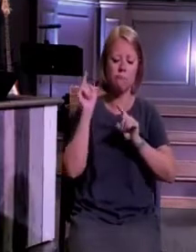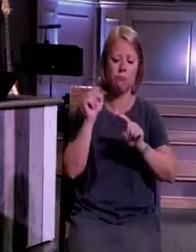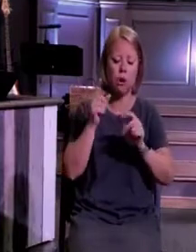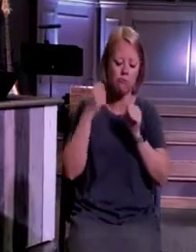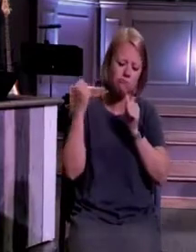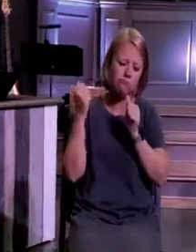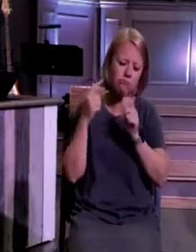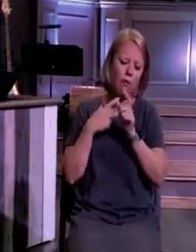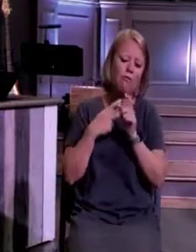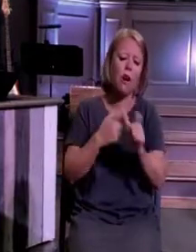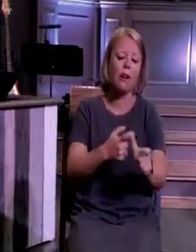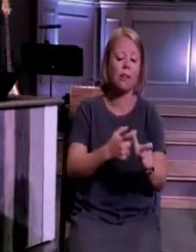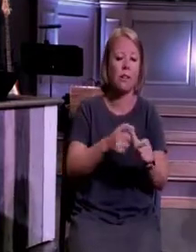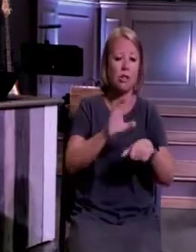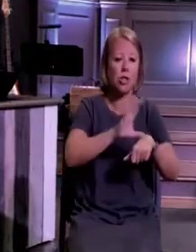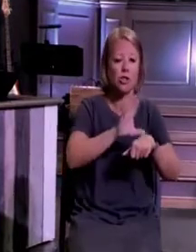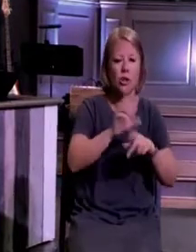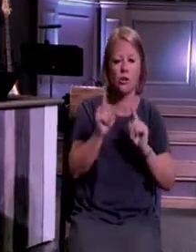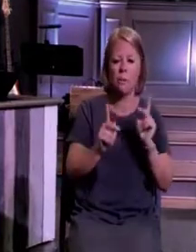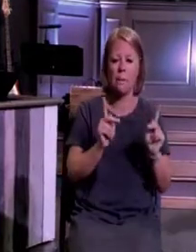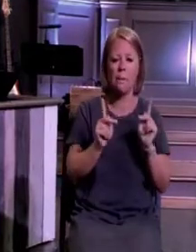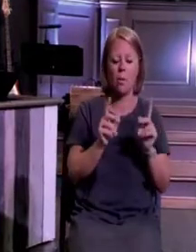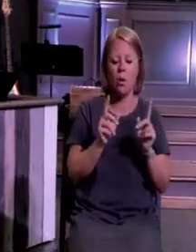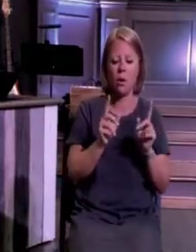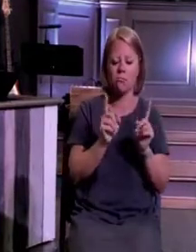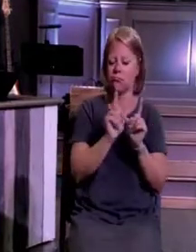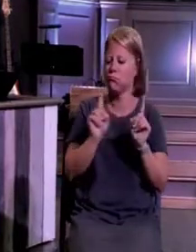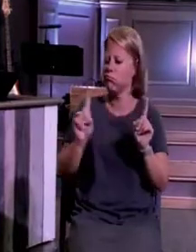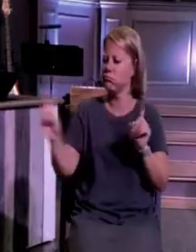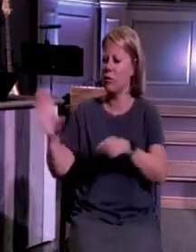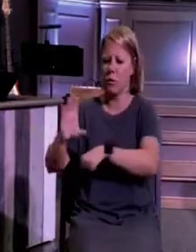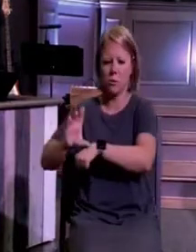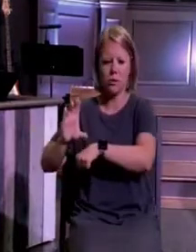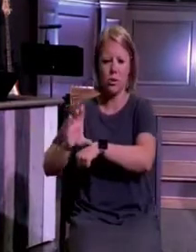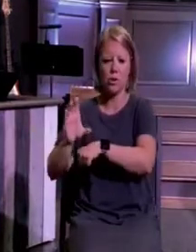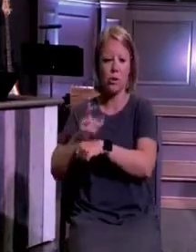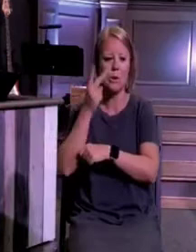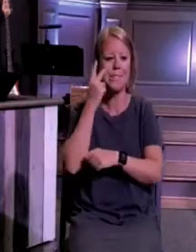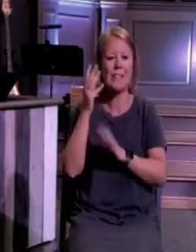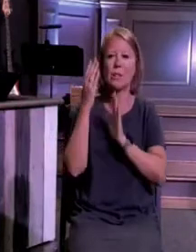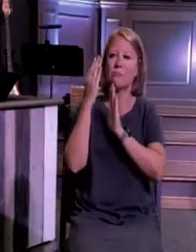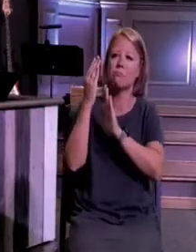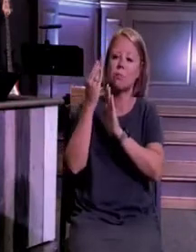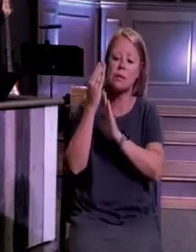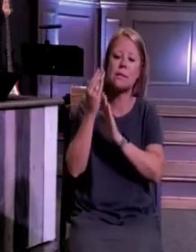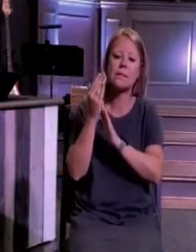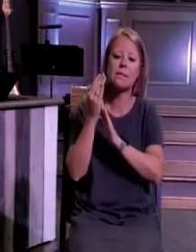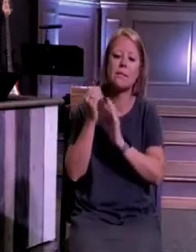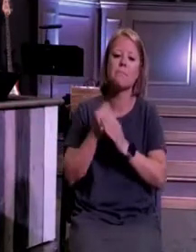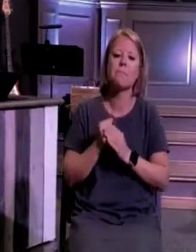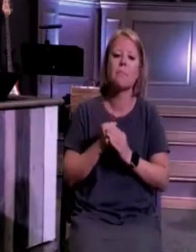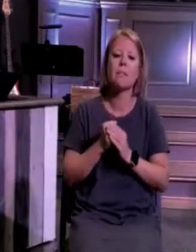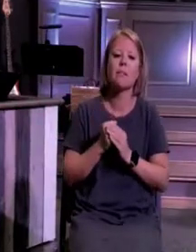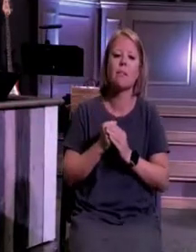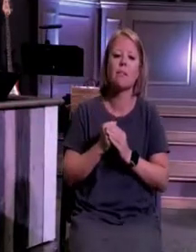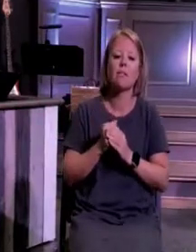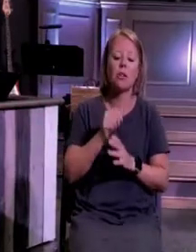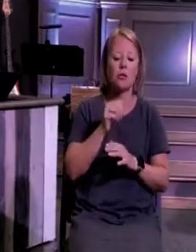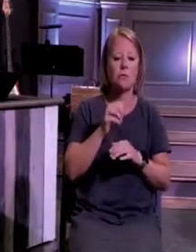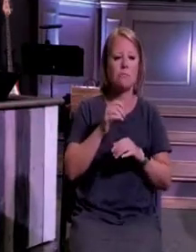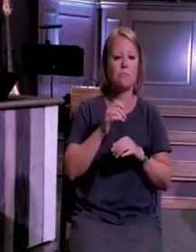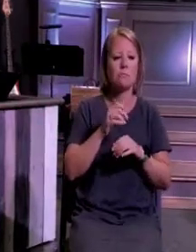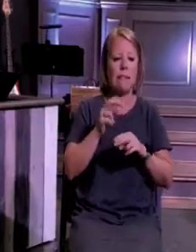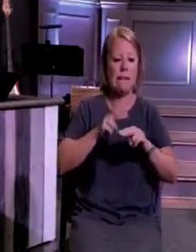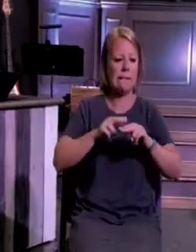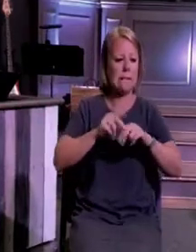people are running away from the church. Thus, you see, even in your own presence today, that there is a vacancy of people